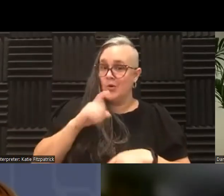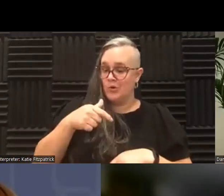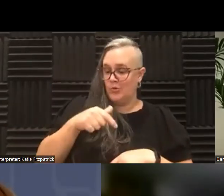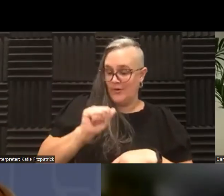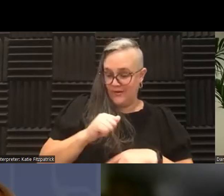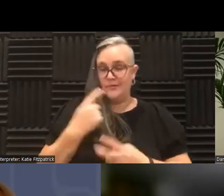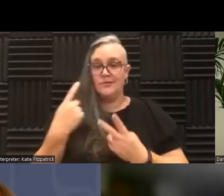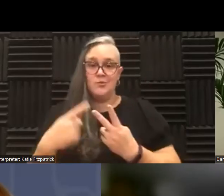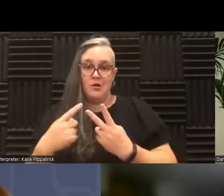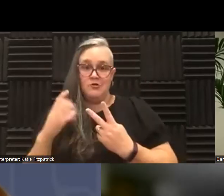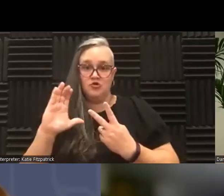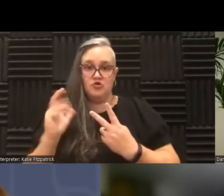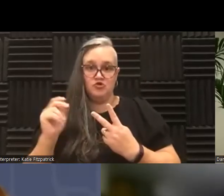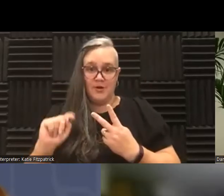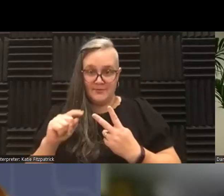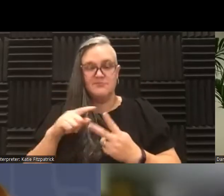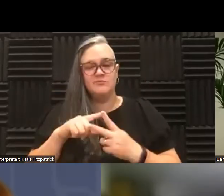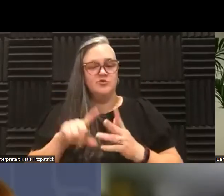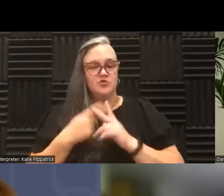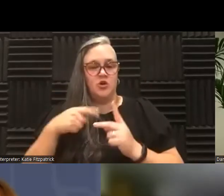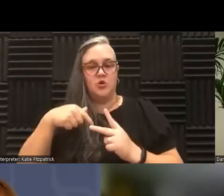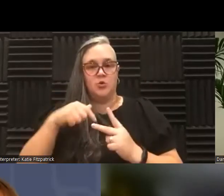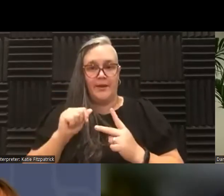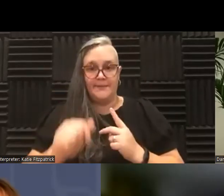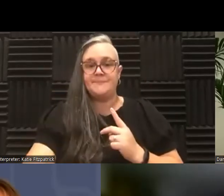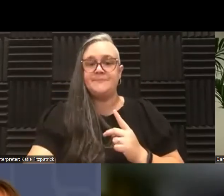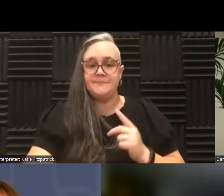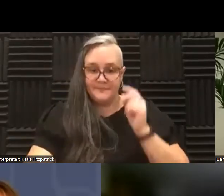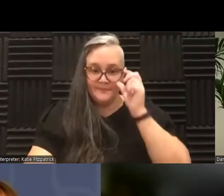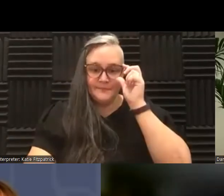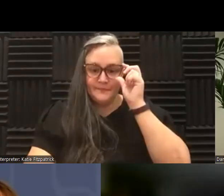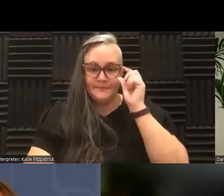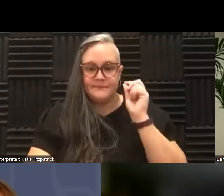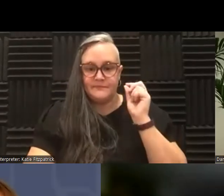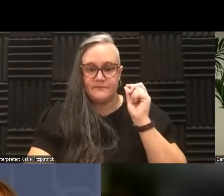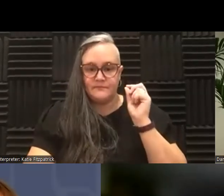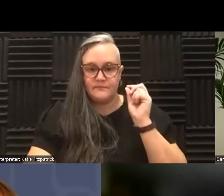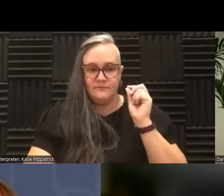start with the request. And this is for Danielle.